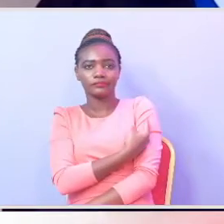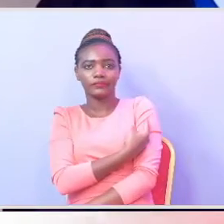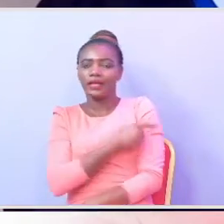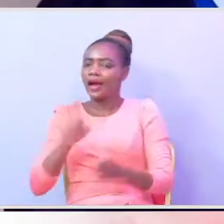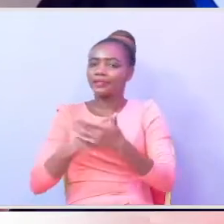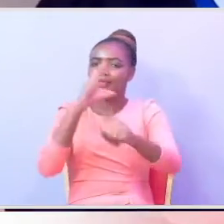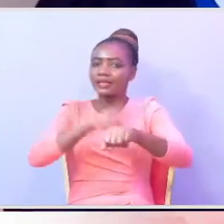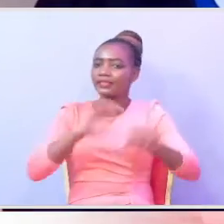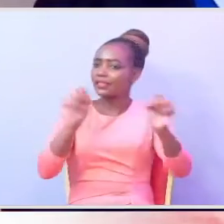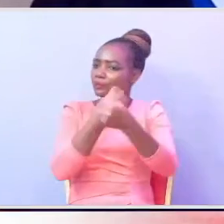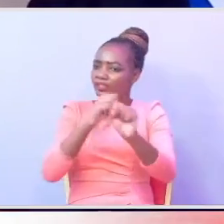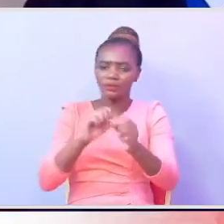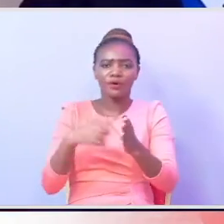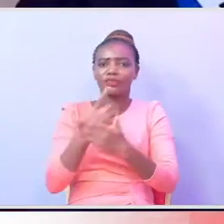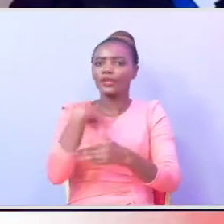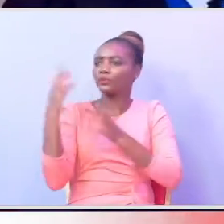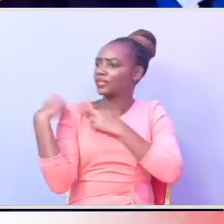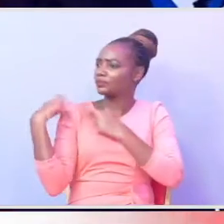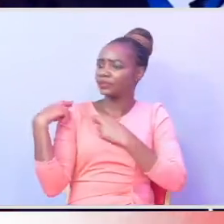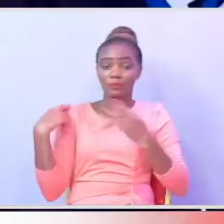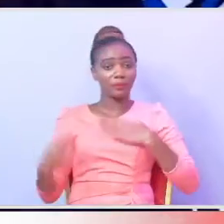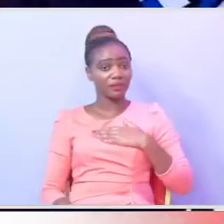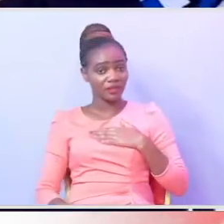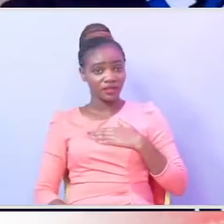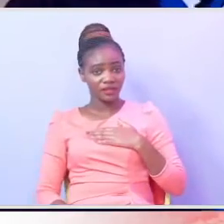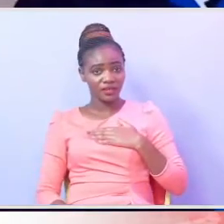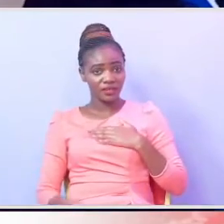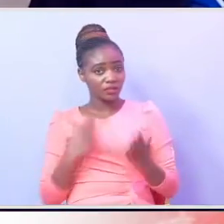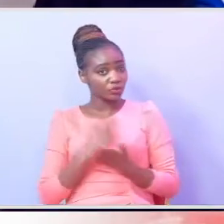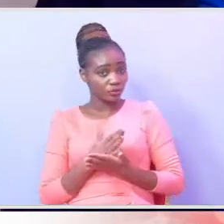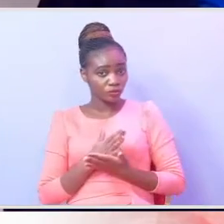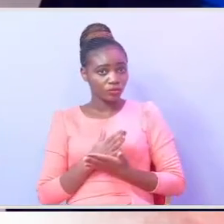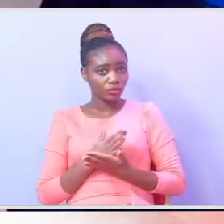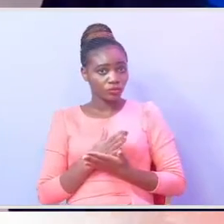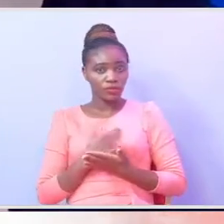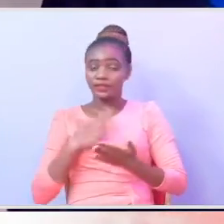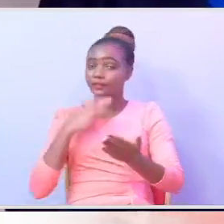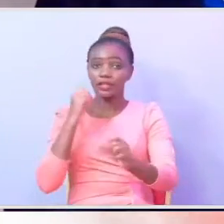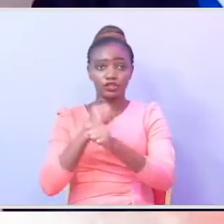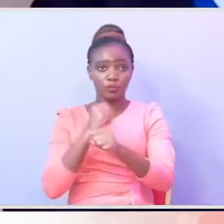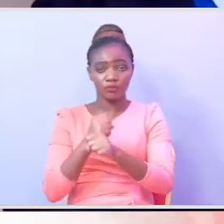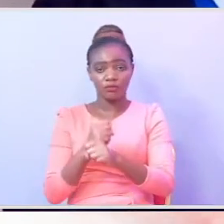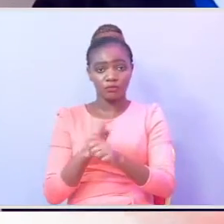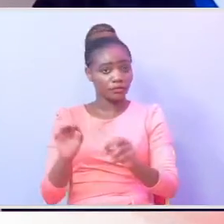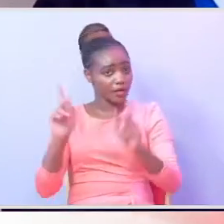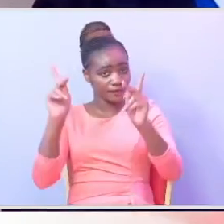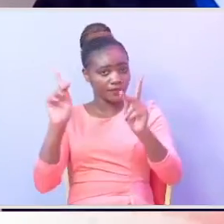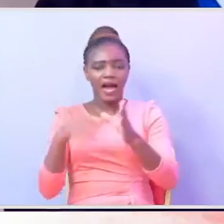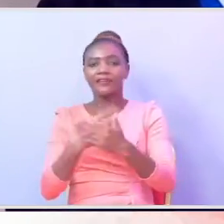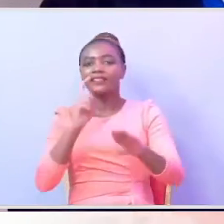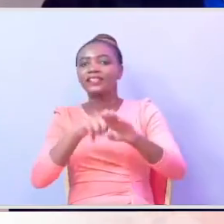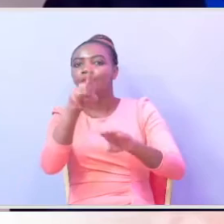hupati, iyo sasa inakuwa ni kazi yangu. That's now my job. You know, if you can't get it, it's my job.